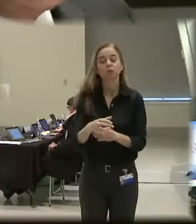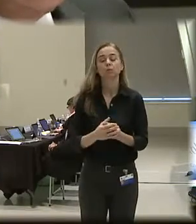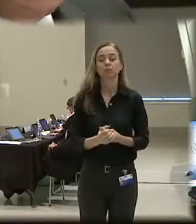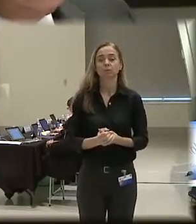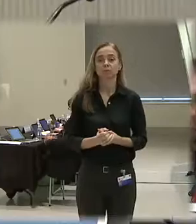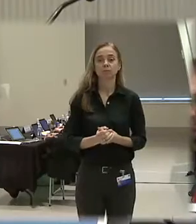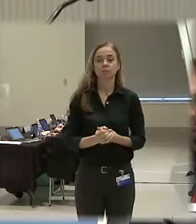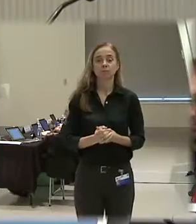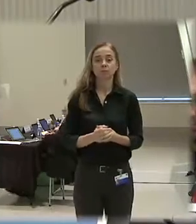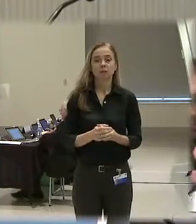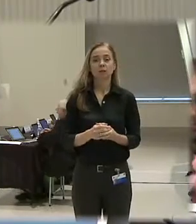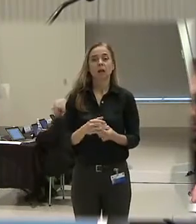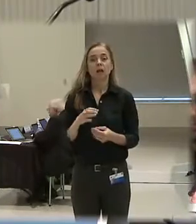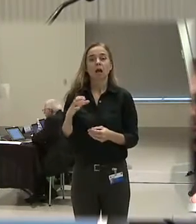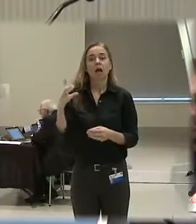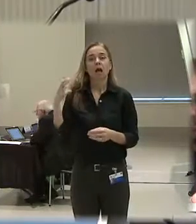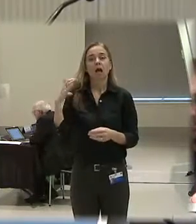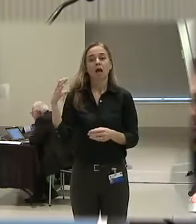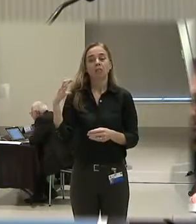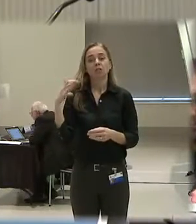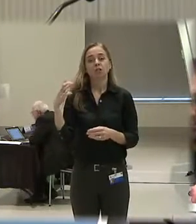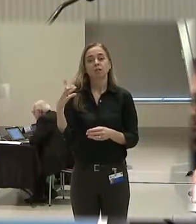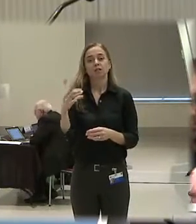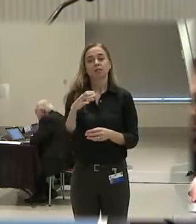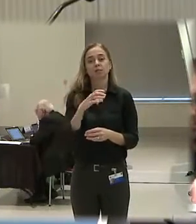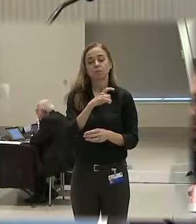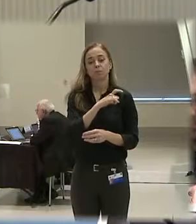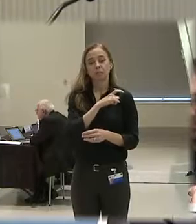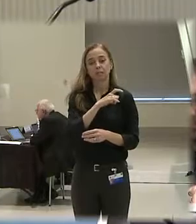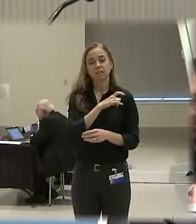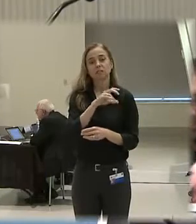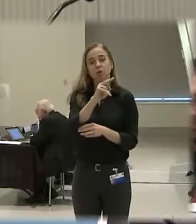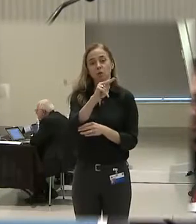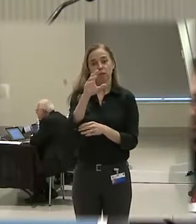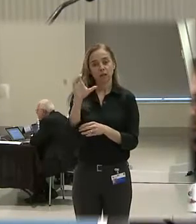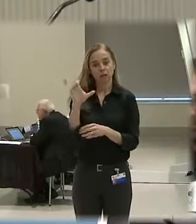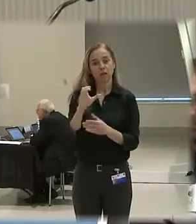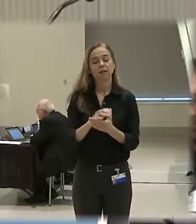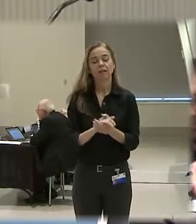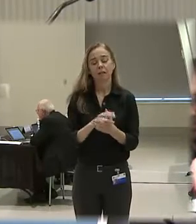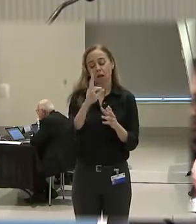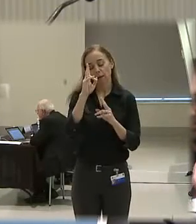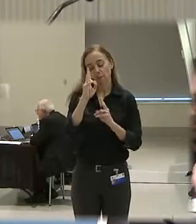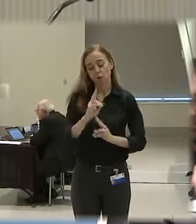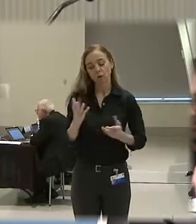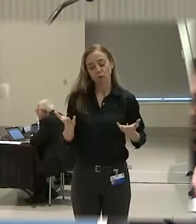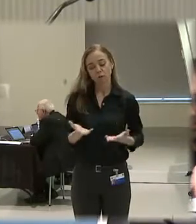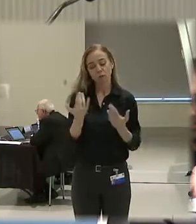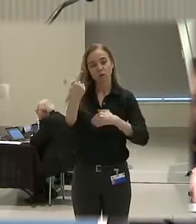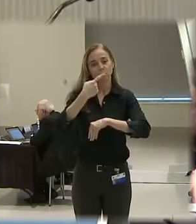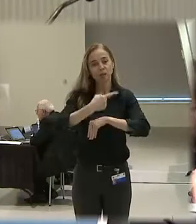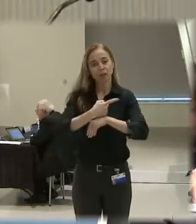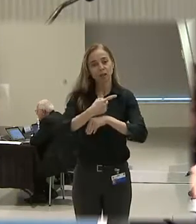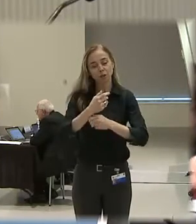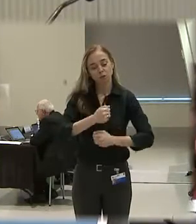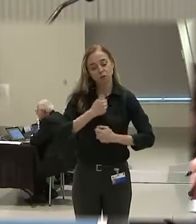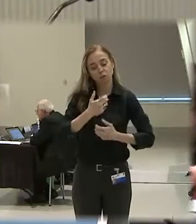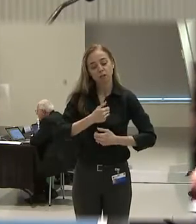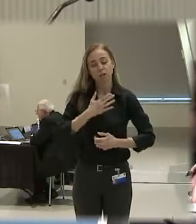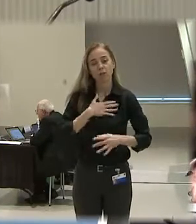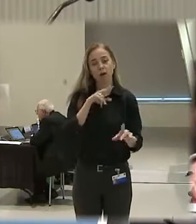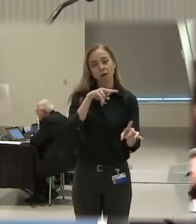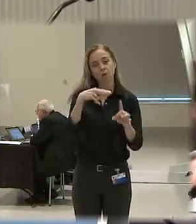I'm Rodney Monroe, Chief of Police at Charlotte-Mecklenburg Police Department in North Carolina. I'm honored to be here today to share my views